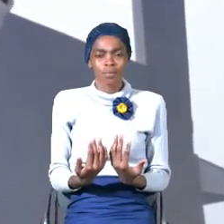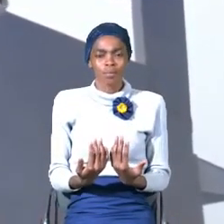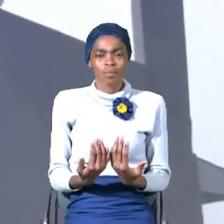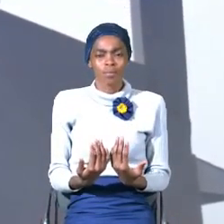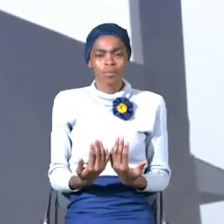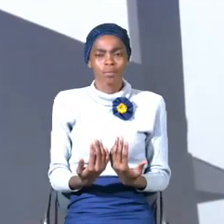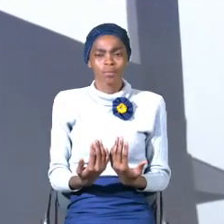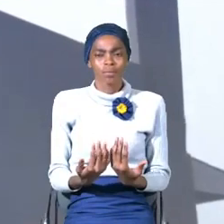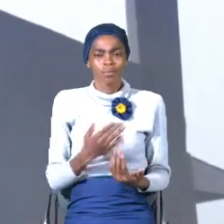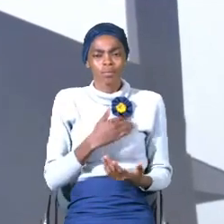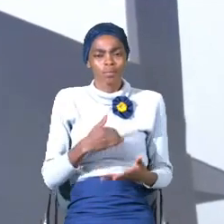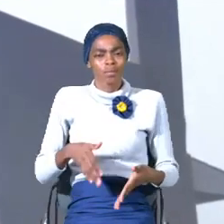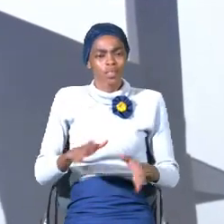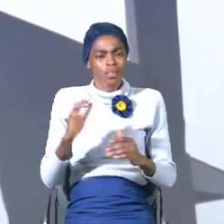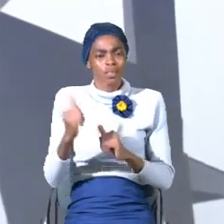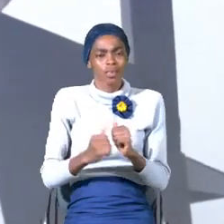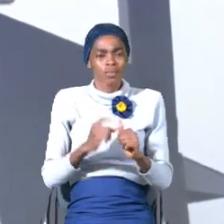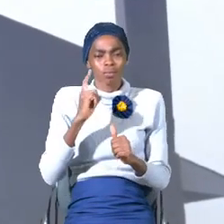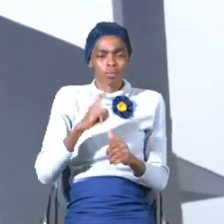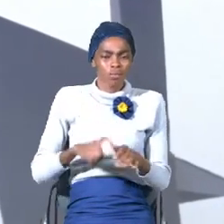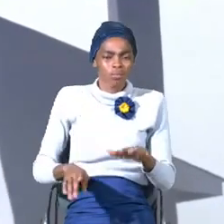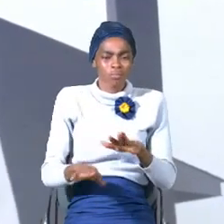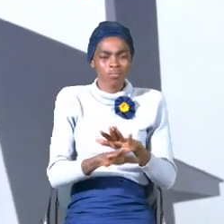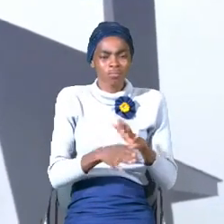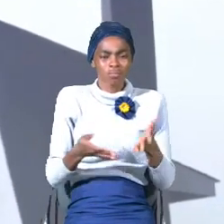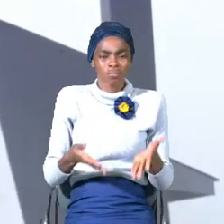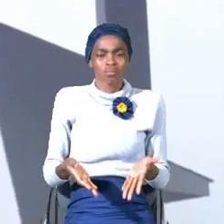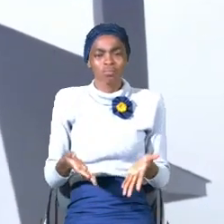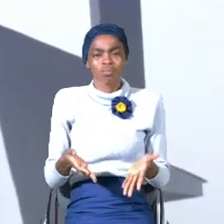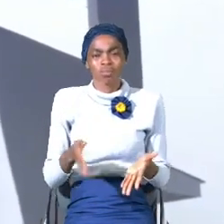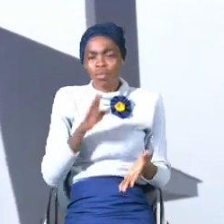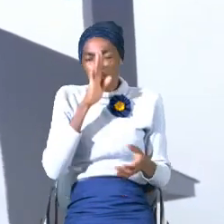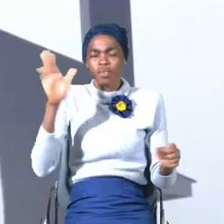And let everyone under this atmosphere be enveloped.